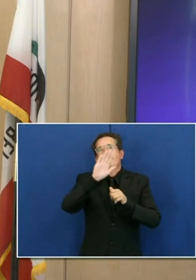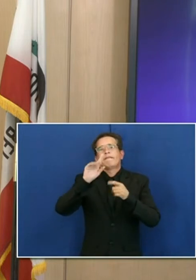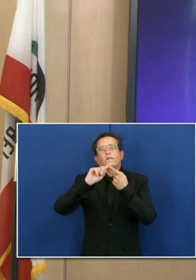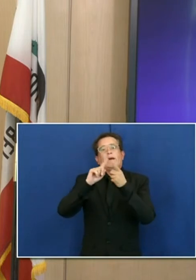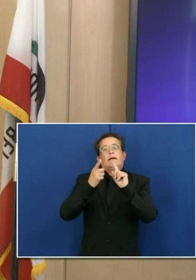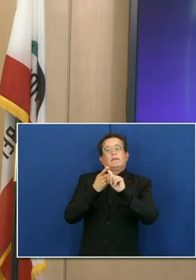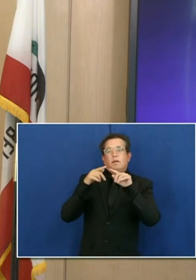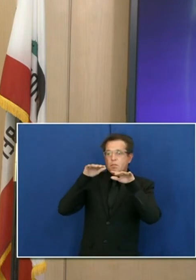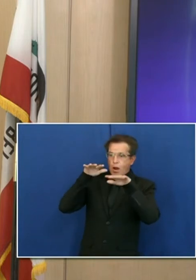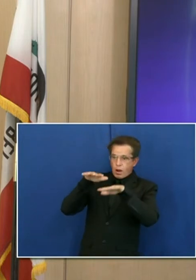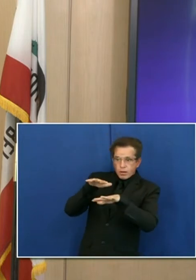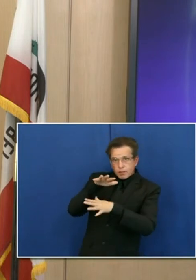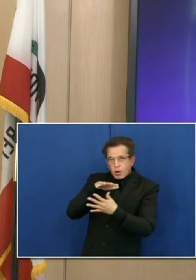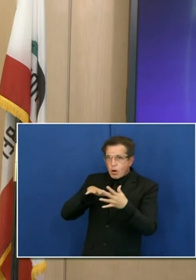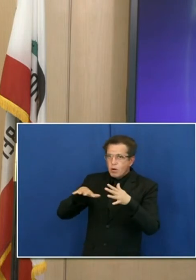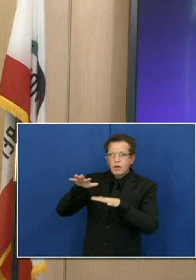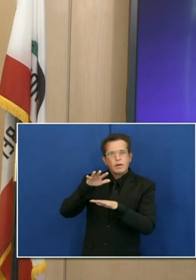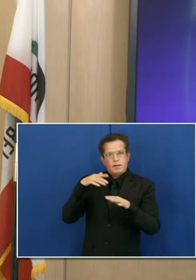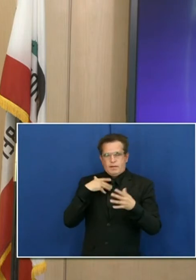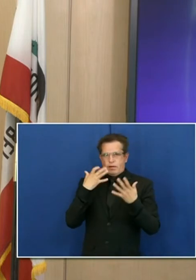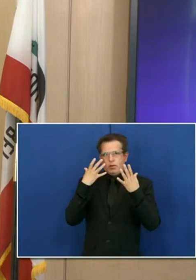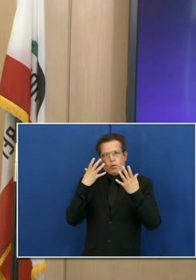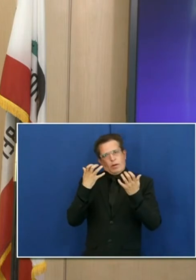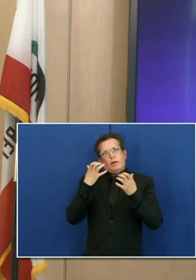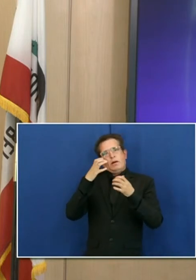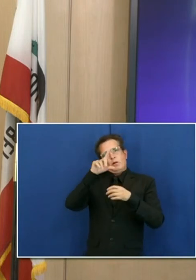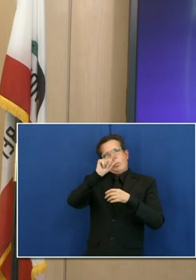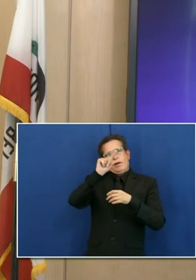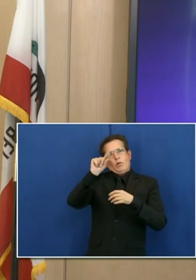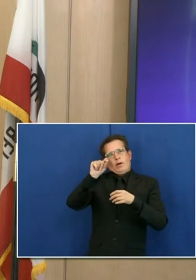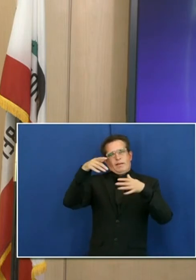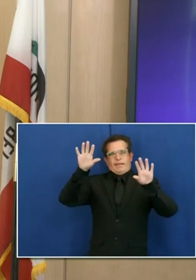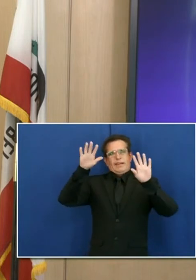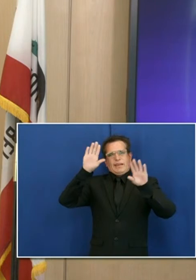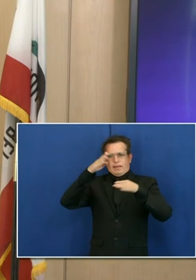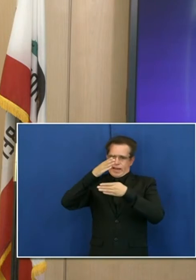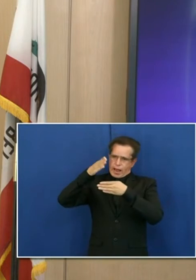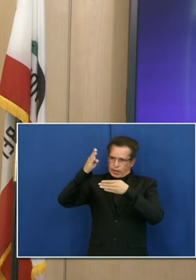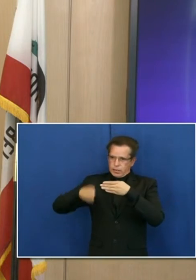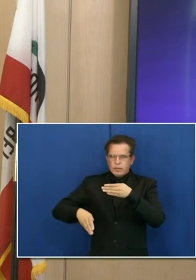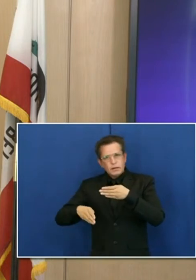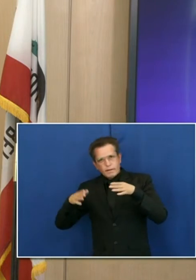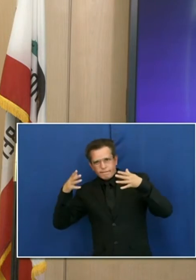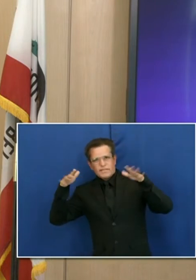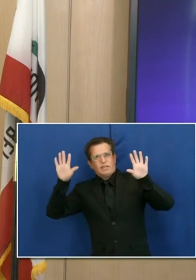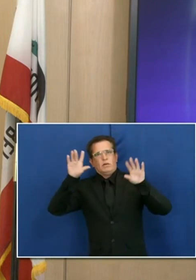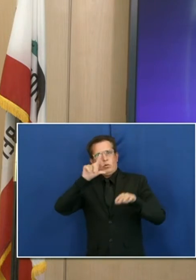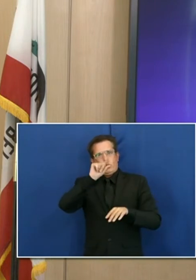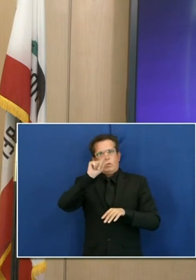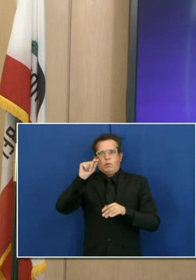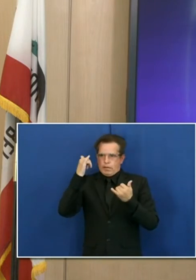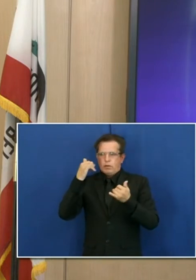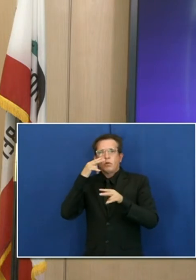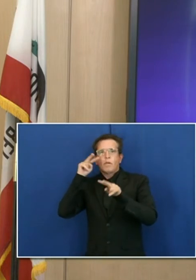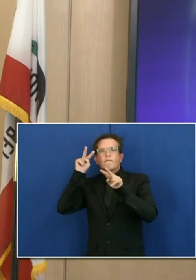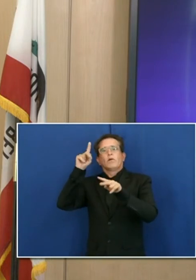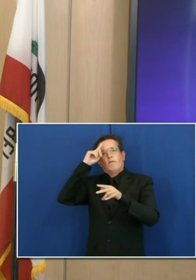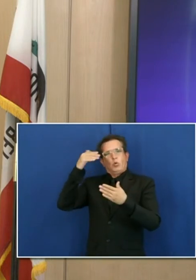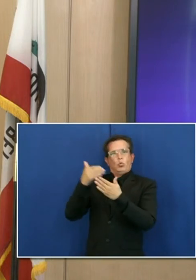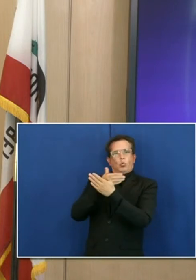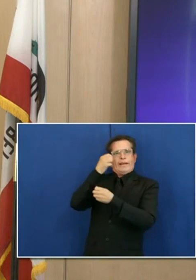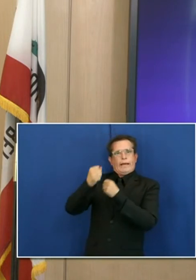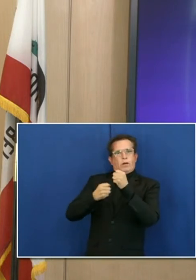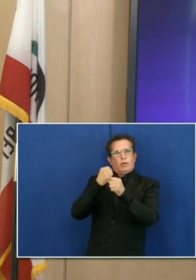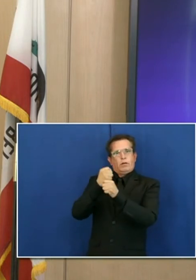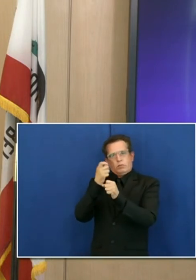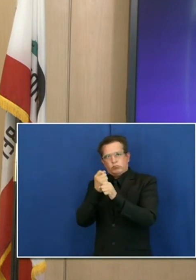want all 2020 to finally come to an end and to celebrate the new year. But if we don't